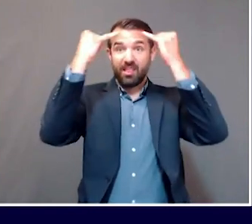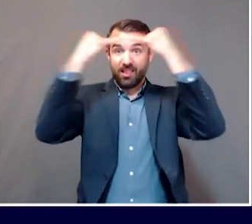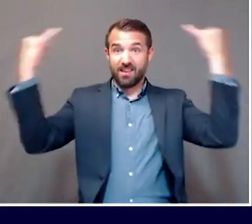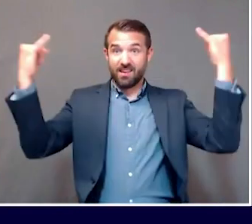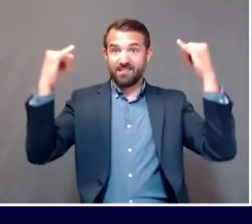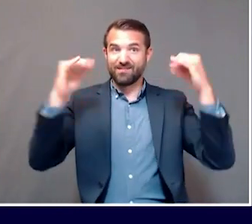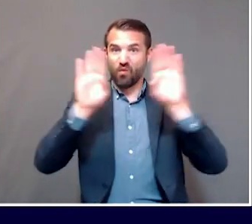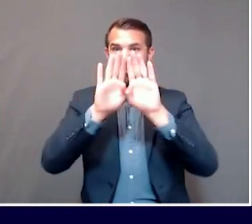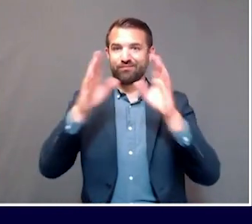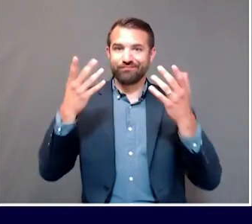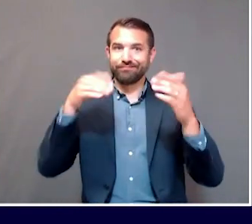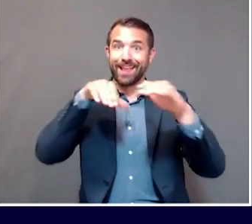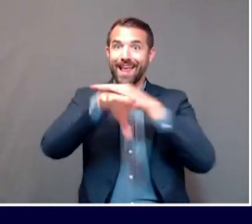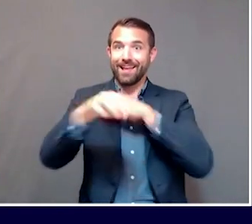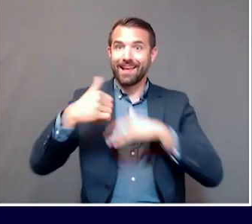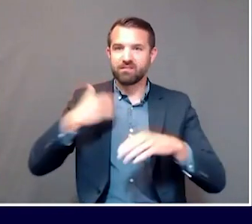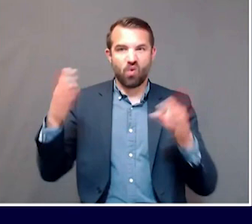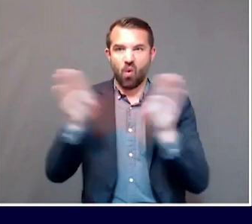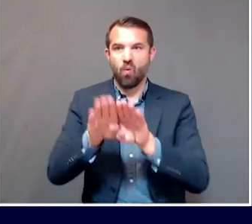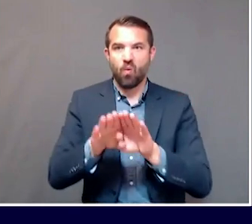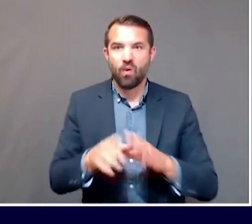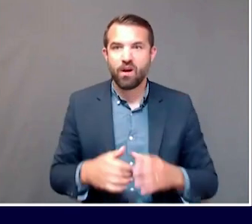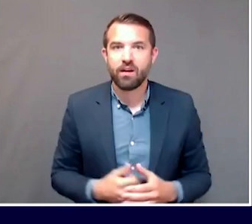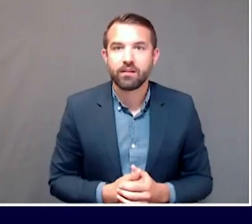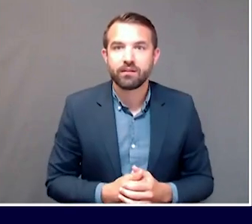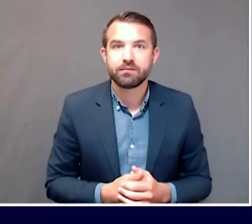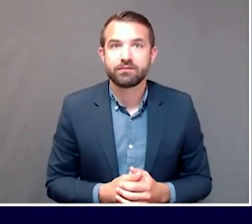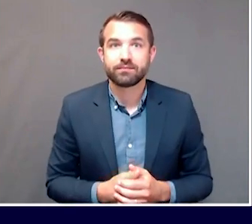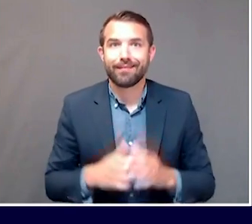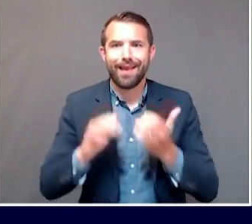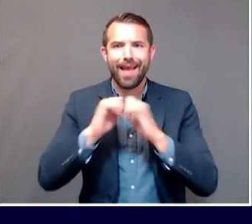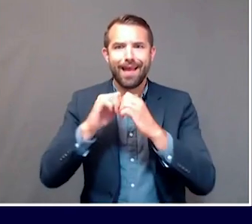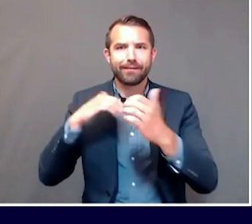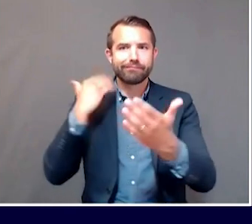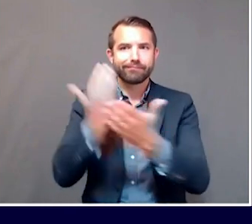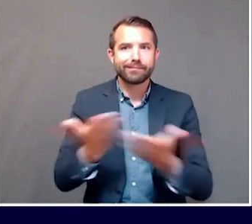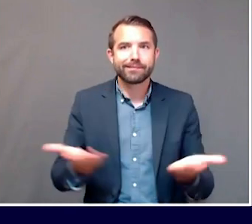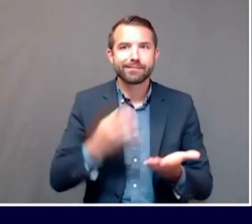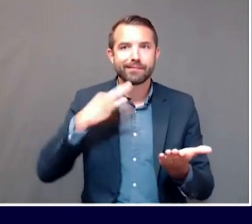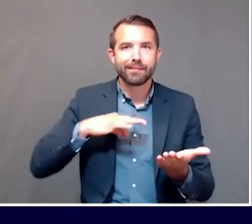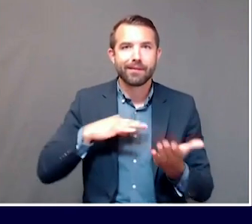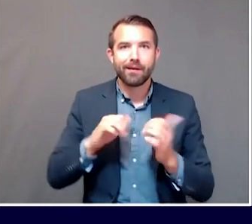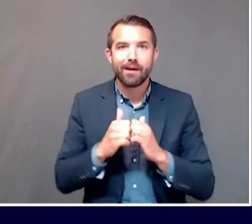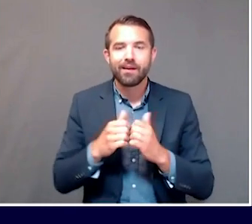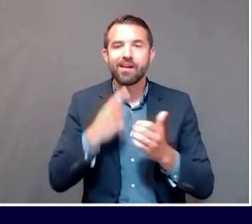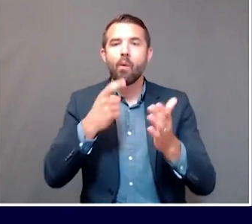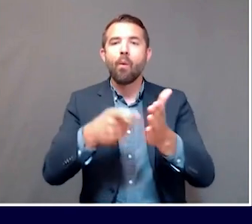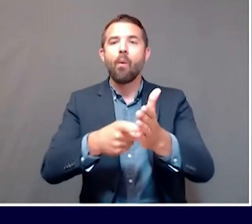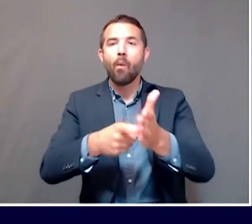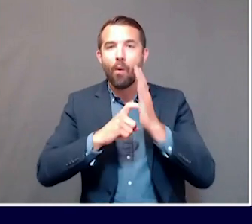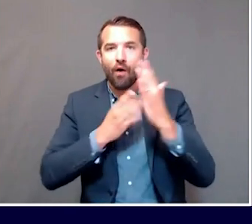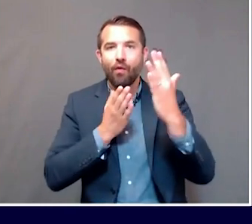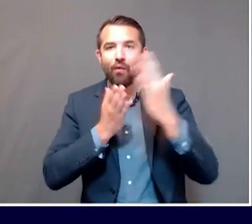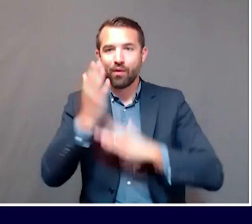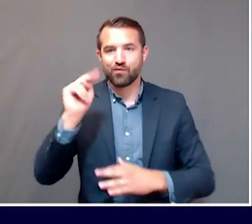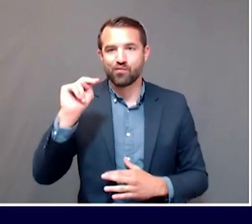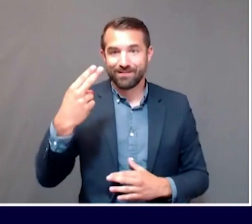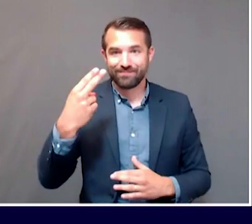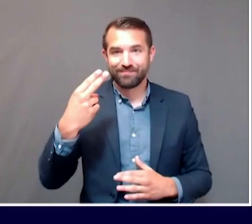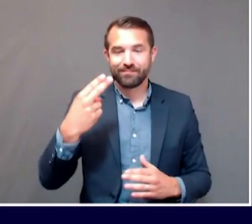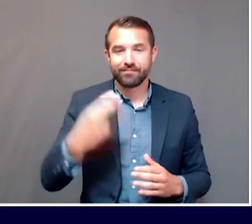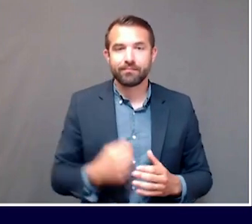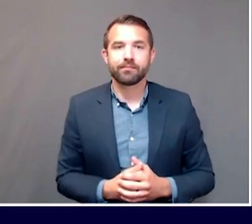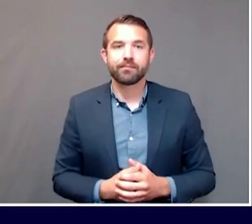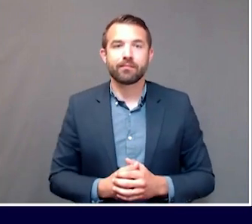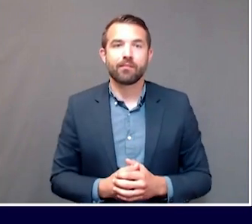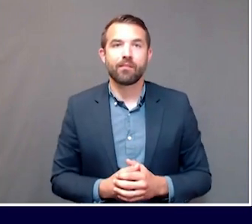through New Hampshire, one place or another. I can sort of have a vision of a big testing site right next to the liquor store in